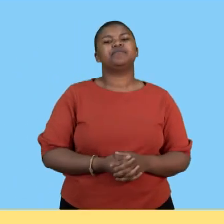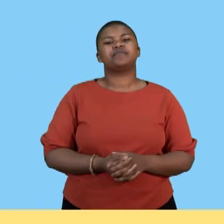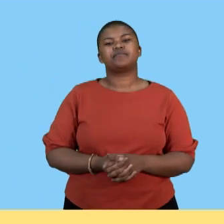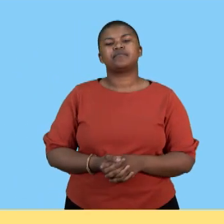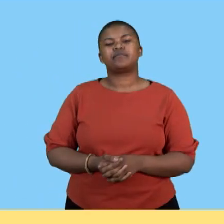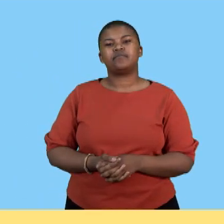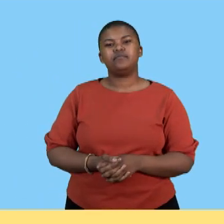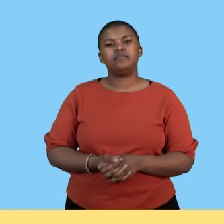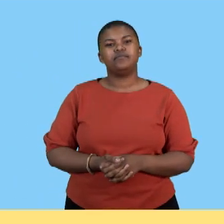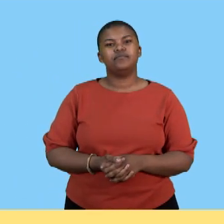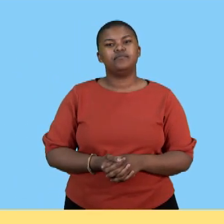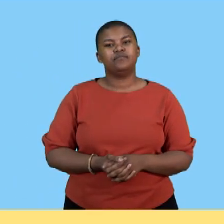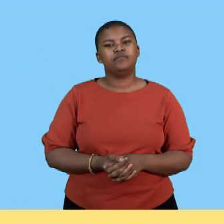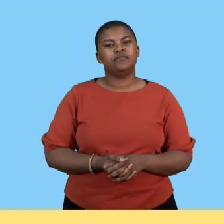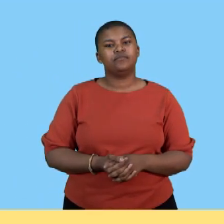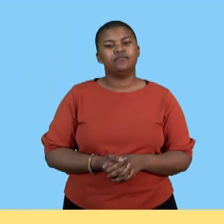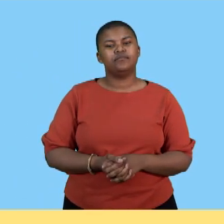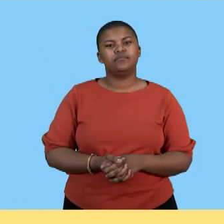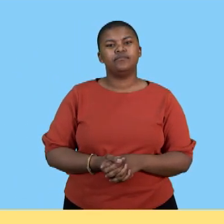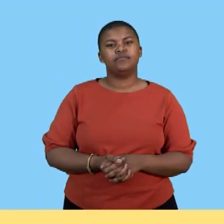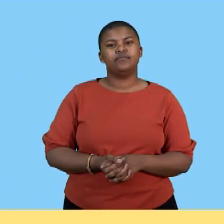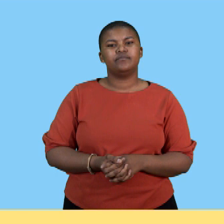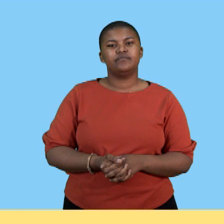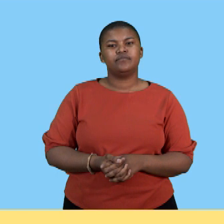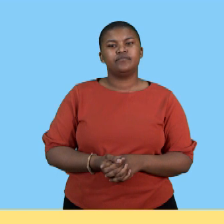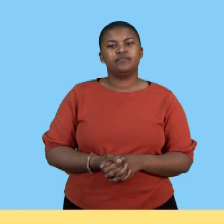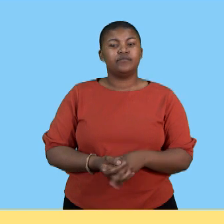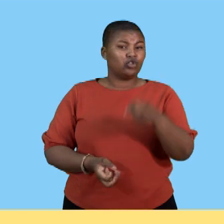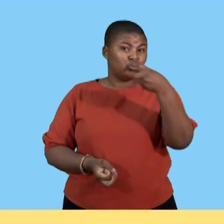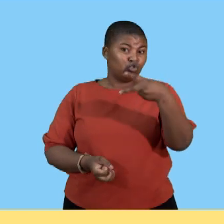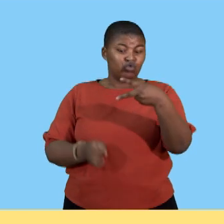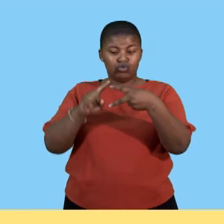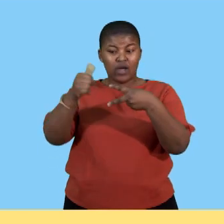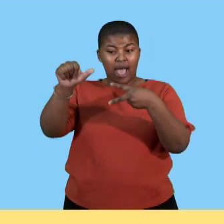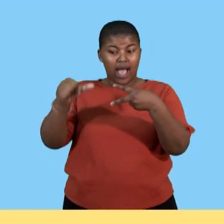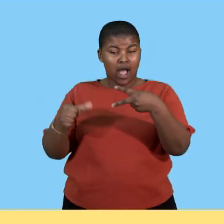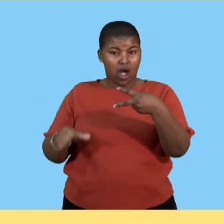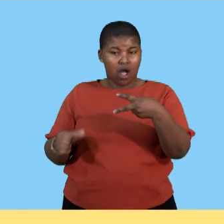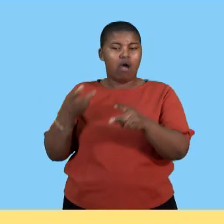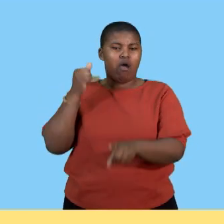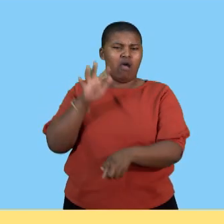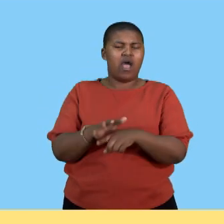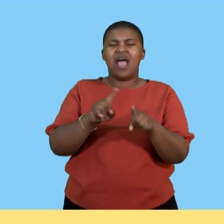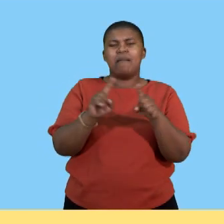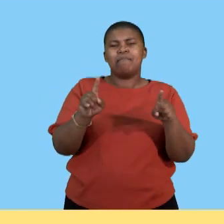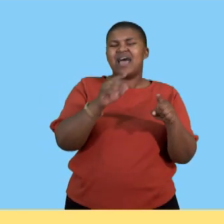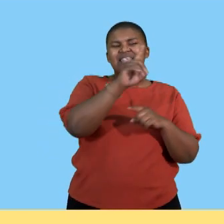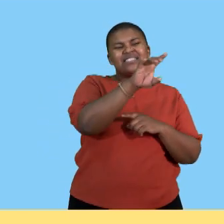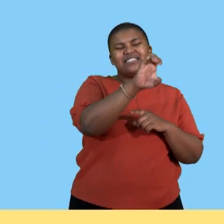debt, so we then call it bad debts recovered. Two accounts are affected, not the debtors'